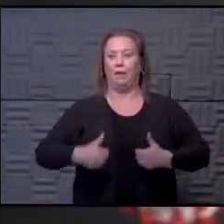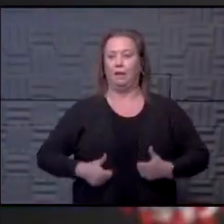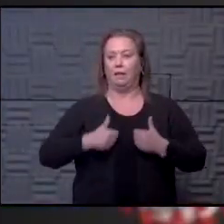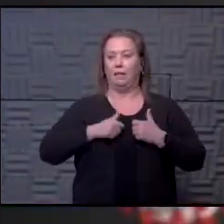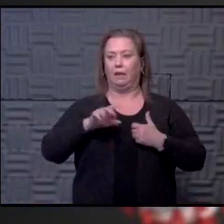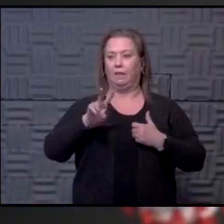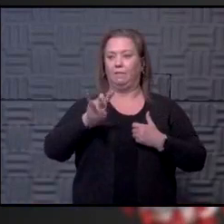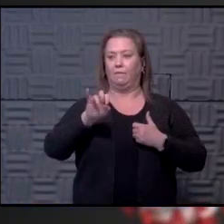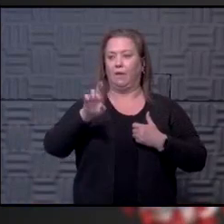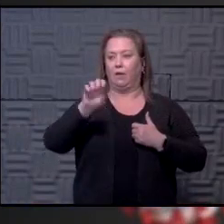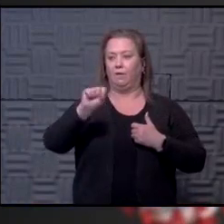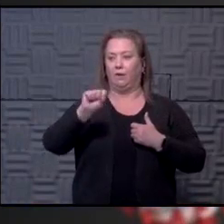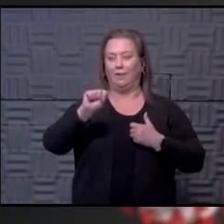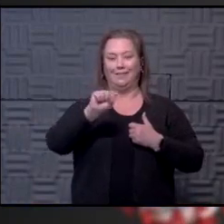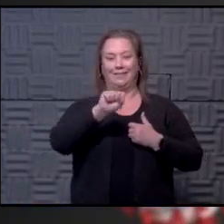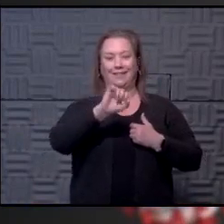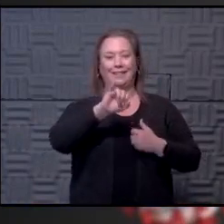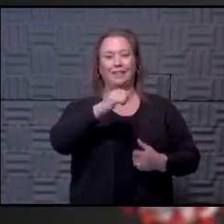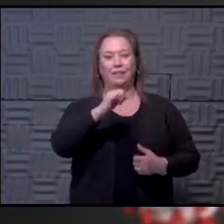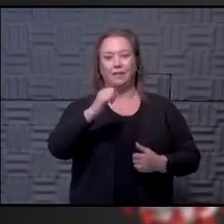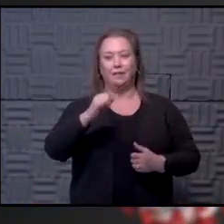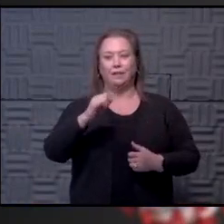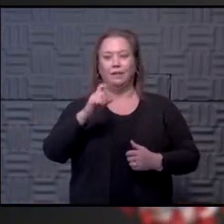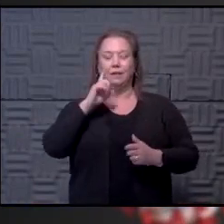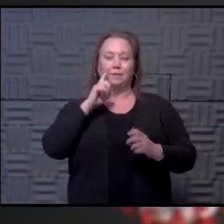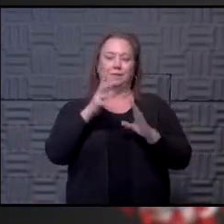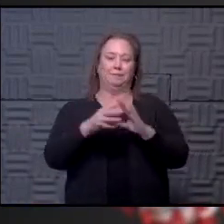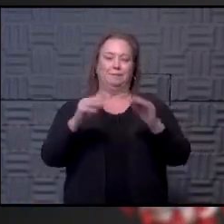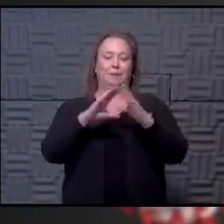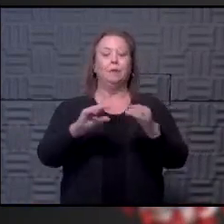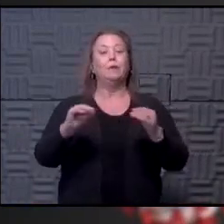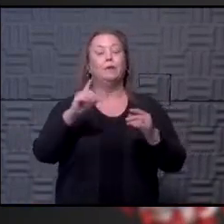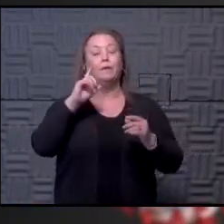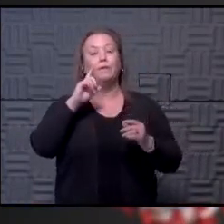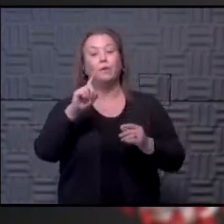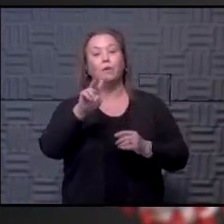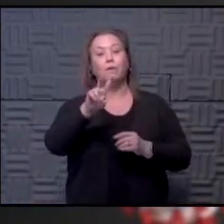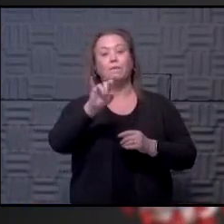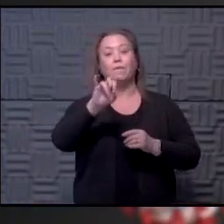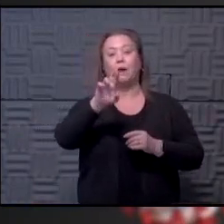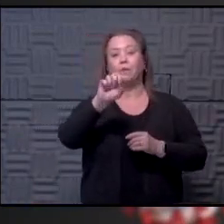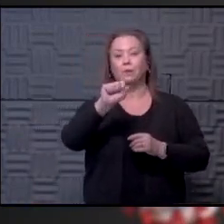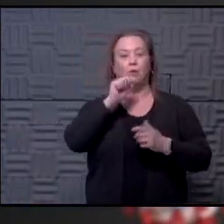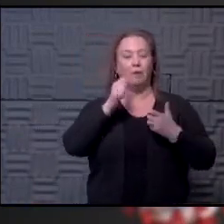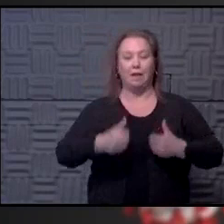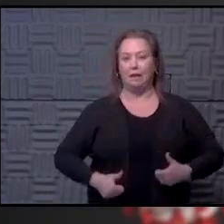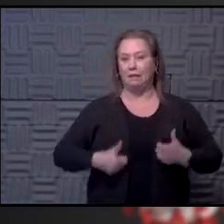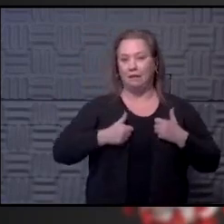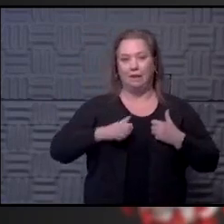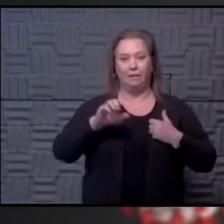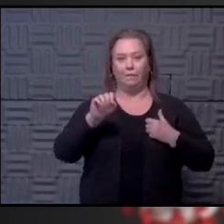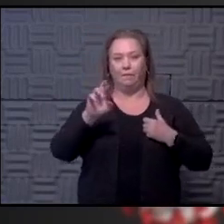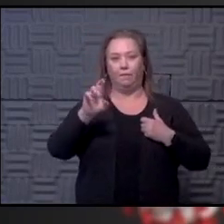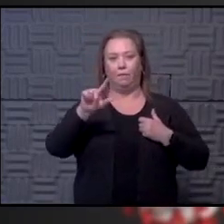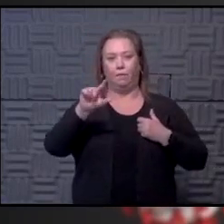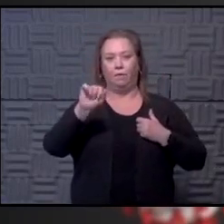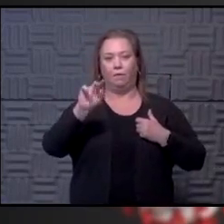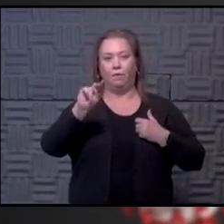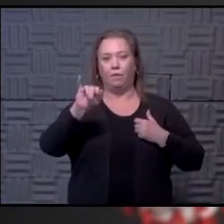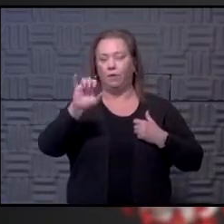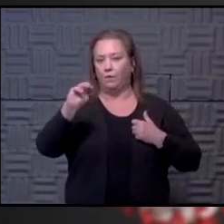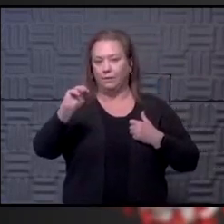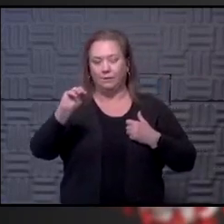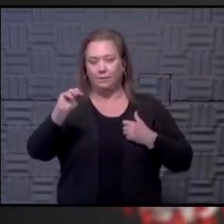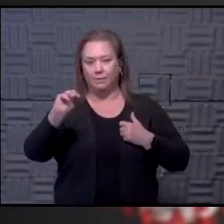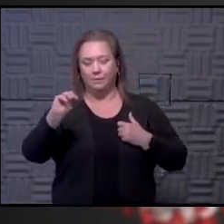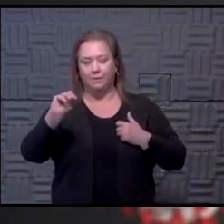virus? Yeah, so just a little bit of pedantics here. So first of all, viruses are not live organisms, not like bacteria or